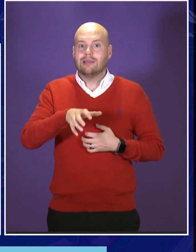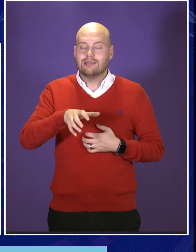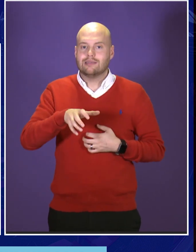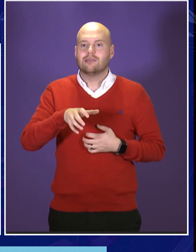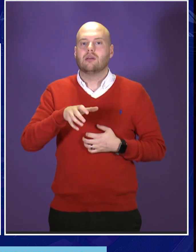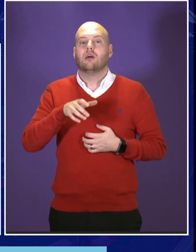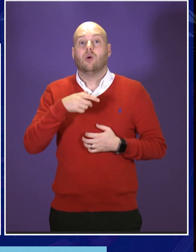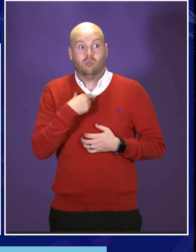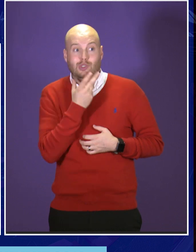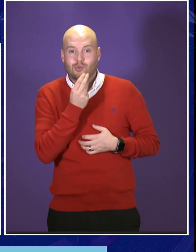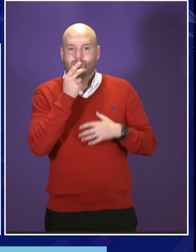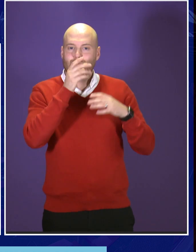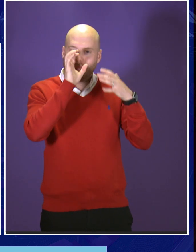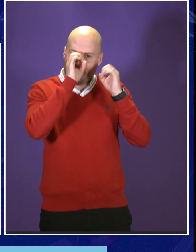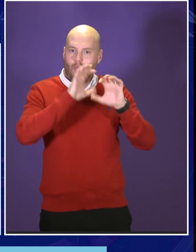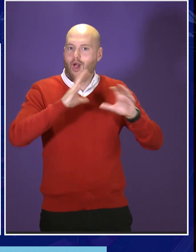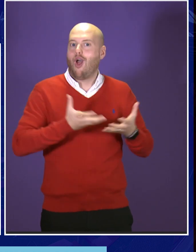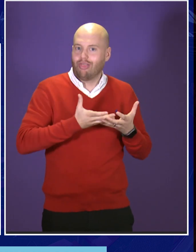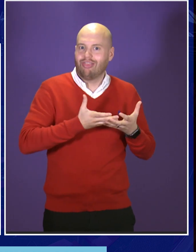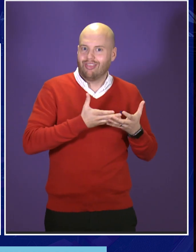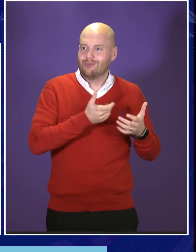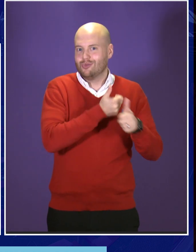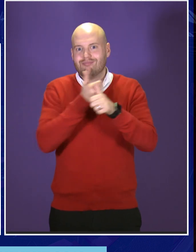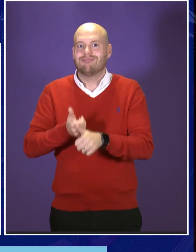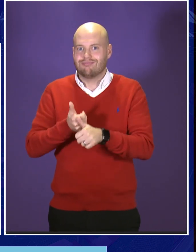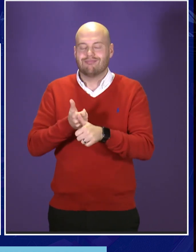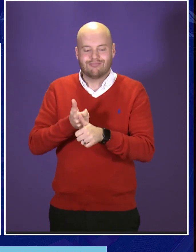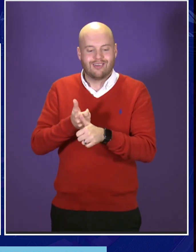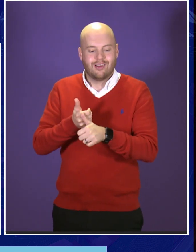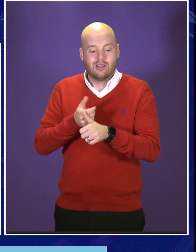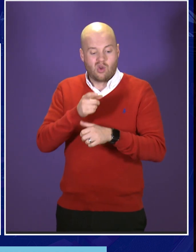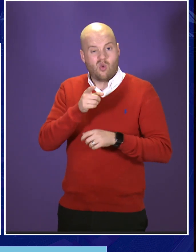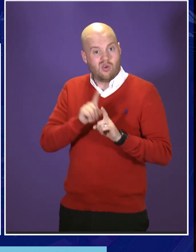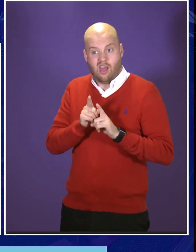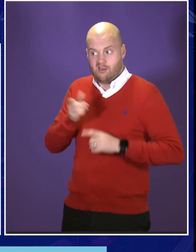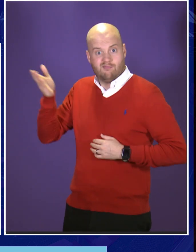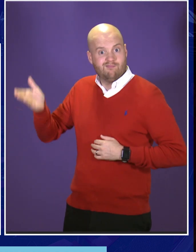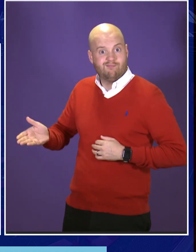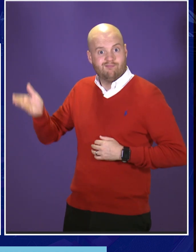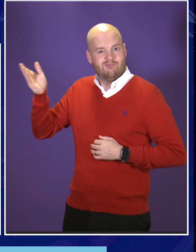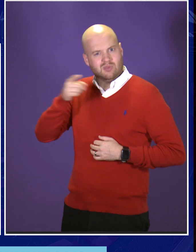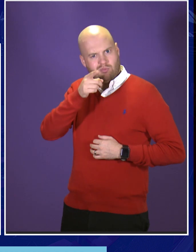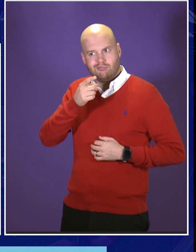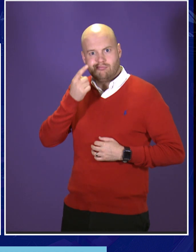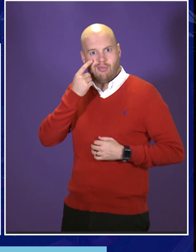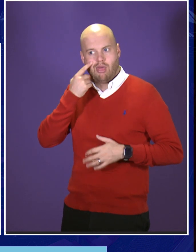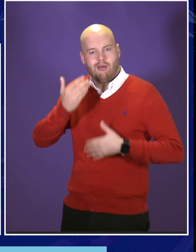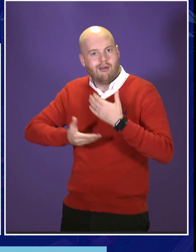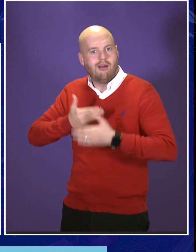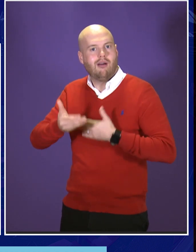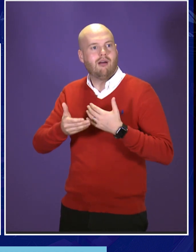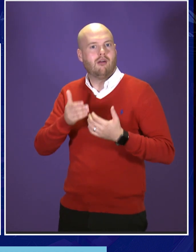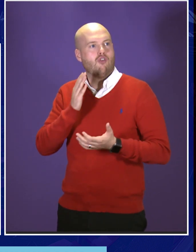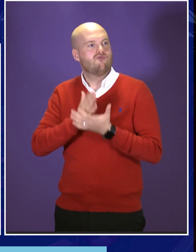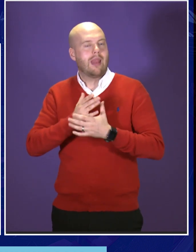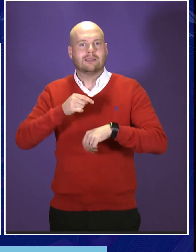that. It is also online, so you can see it on your phones, but the idea is let's go in real life or in real